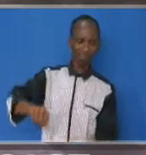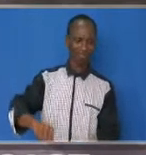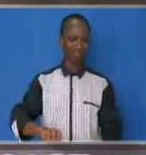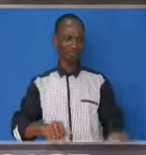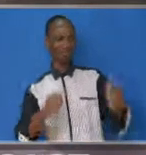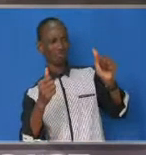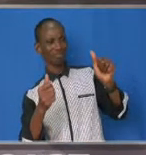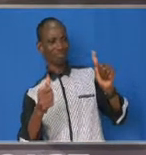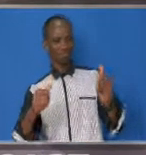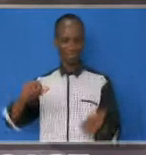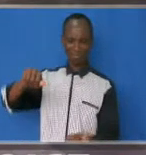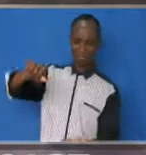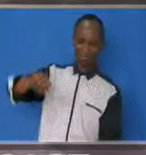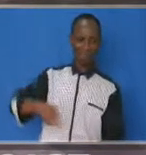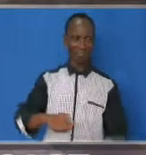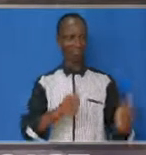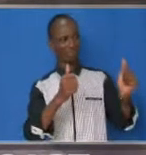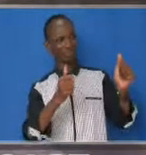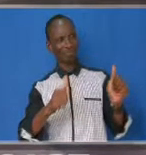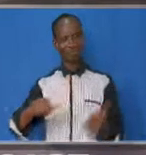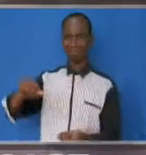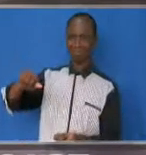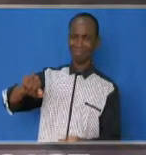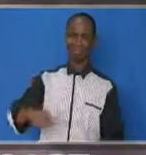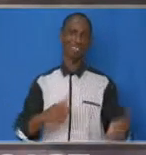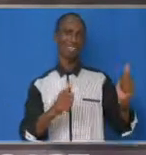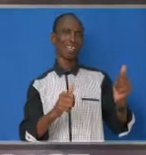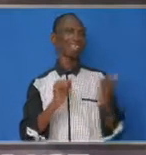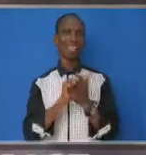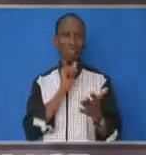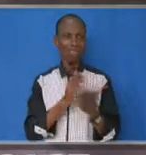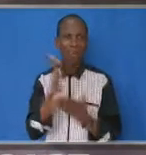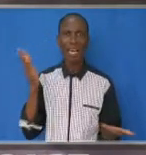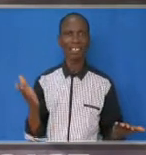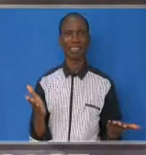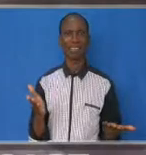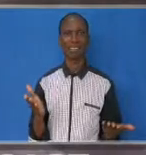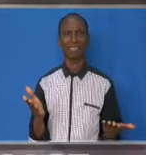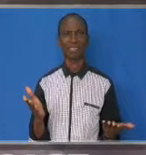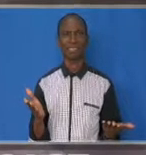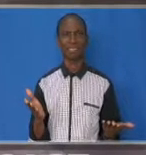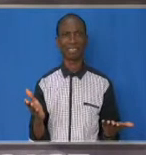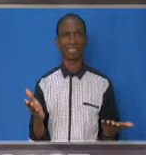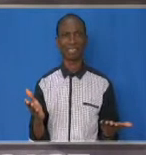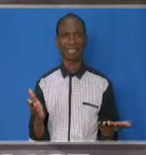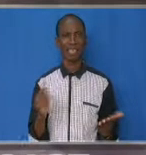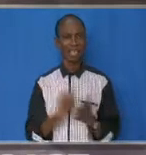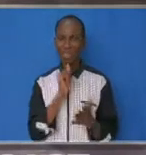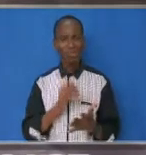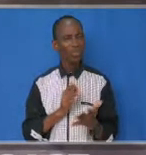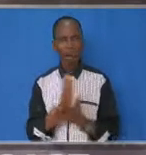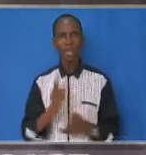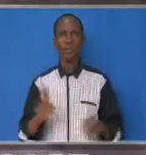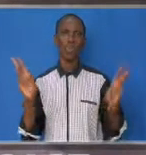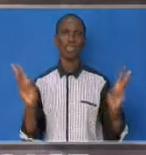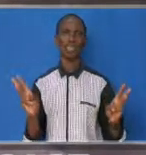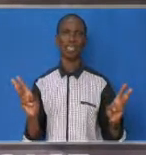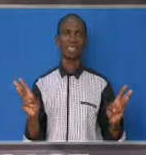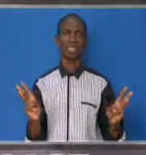amen muni akatasu ye si eno. E ni yin se yin ese, e ni awo ese.